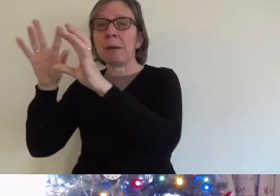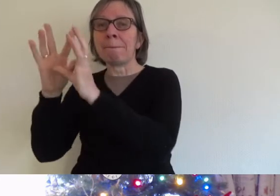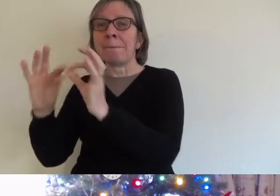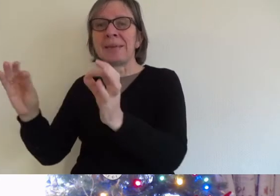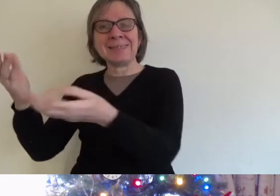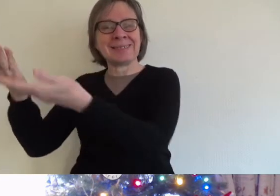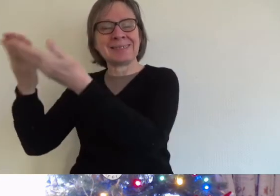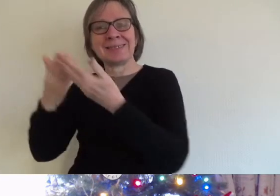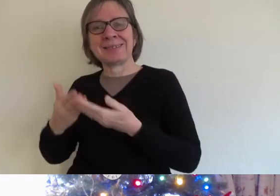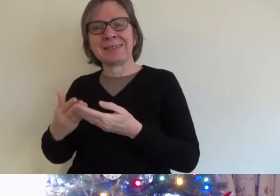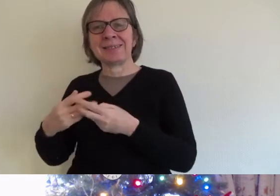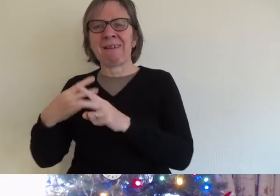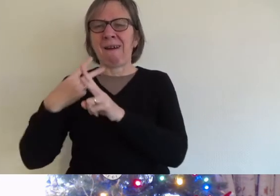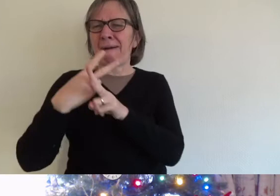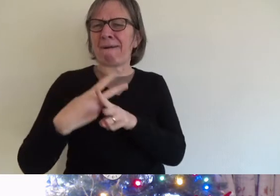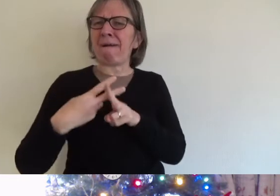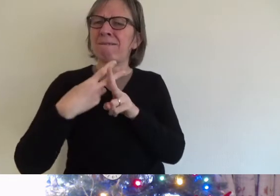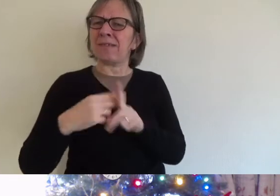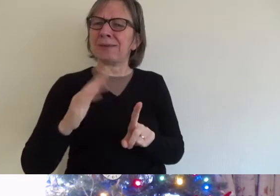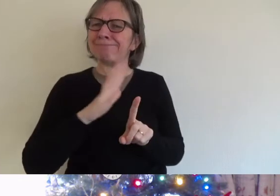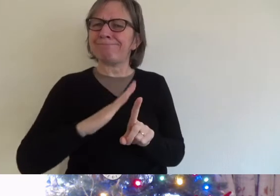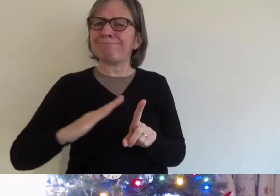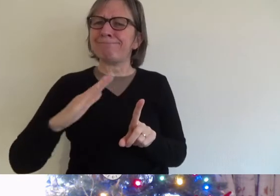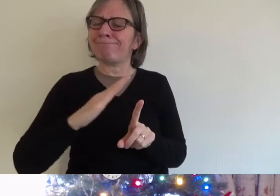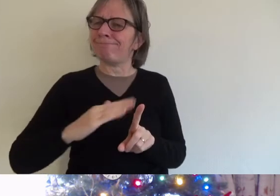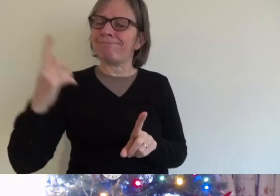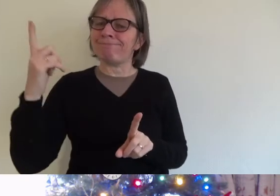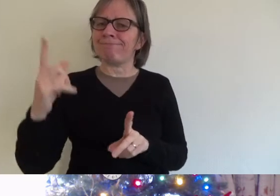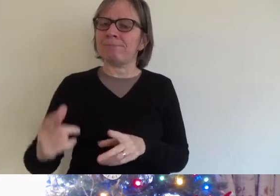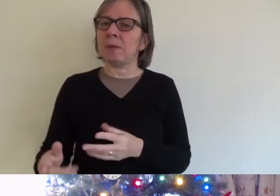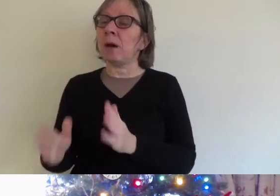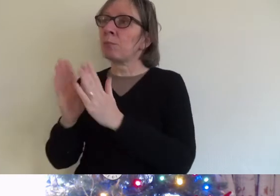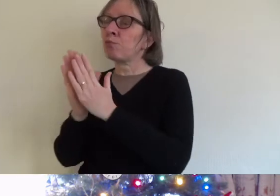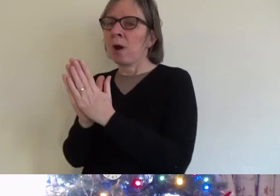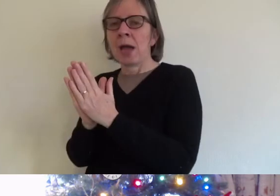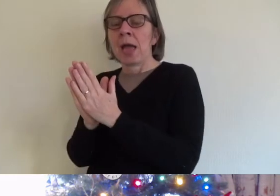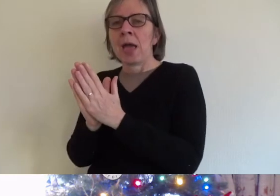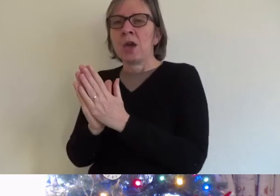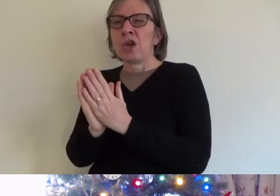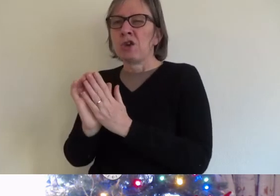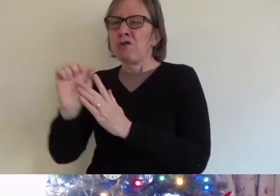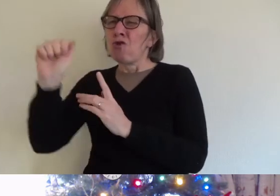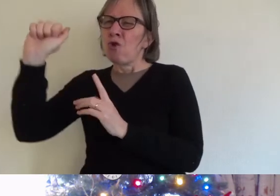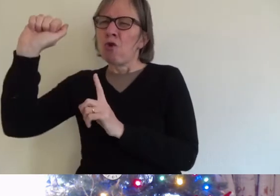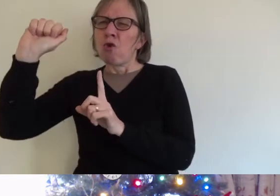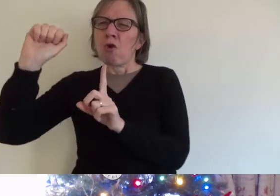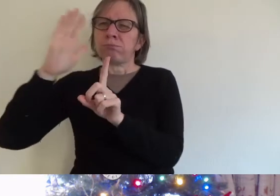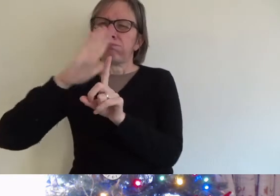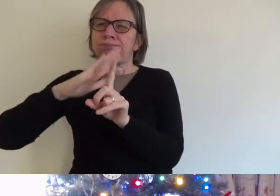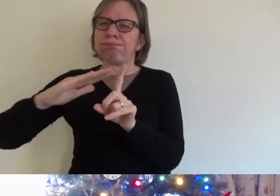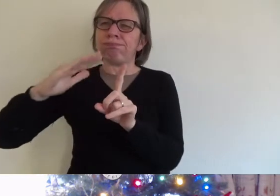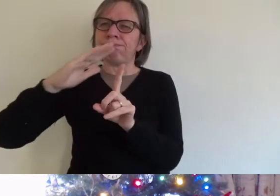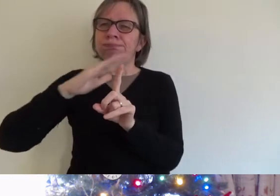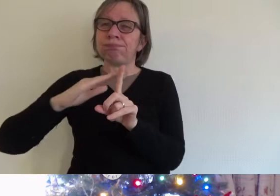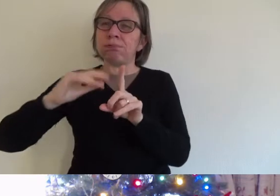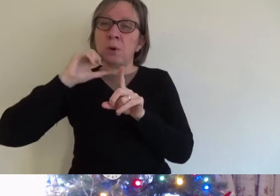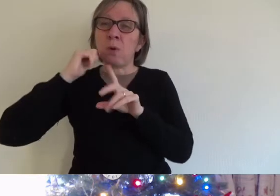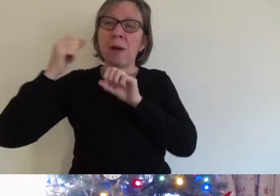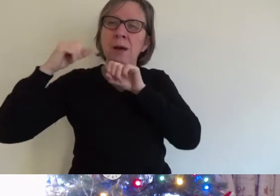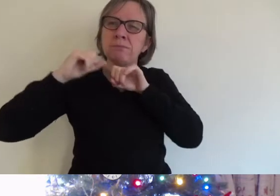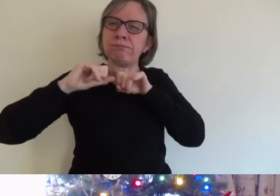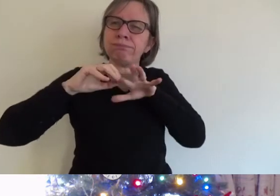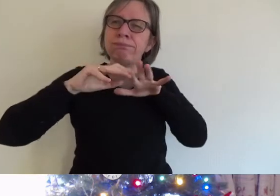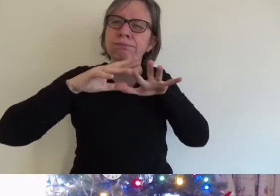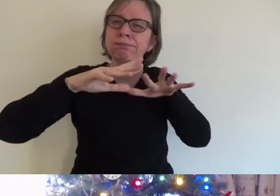of comfort. And we pray that your comfort and your peace will sweep across